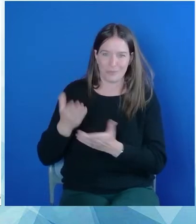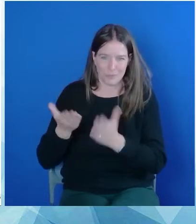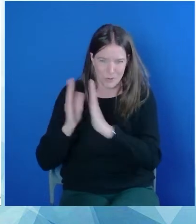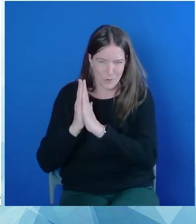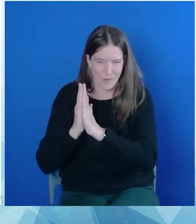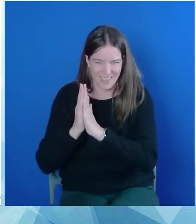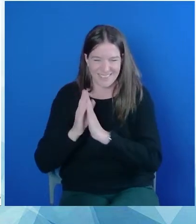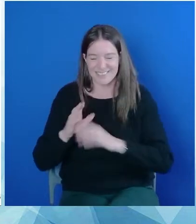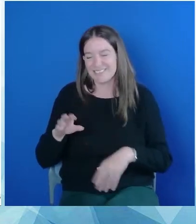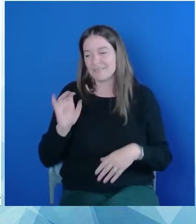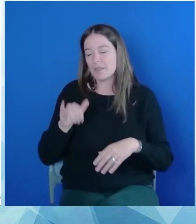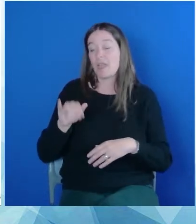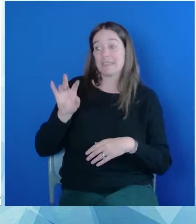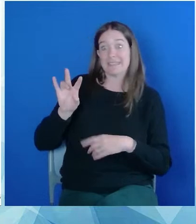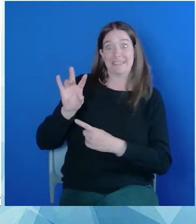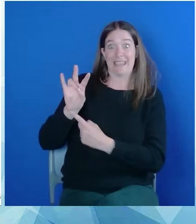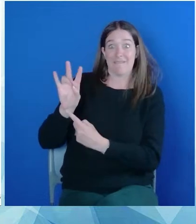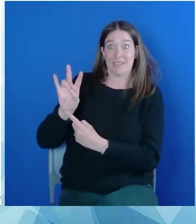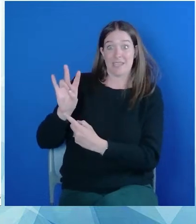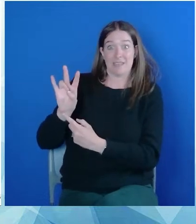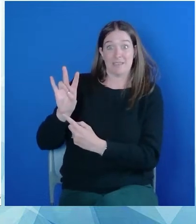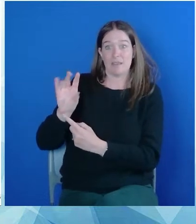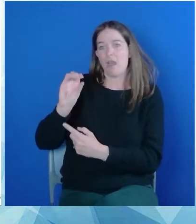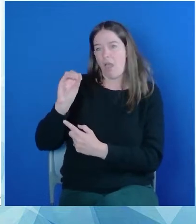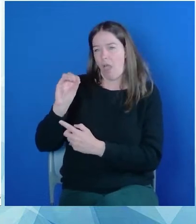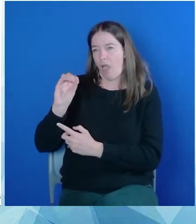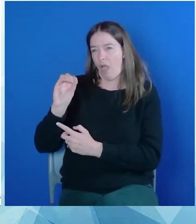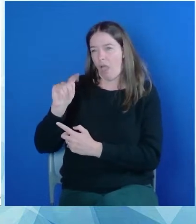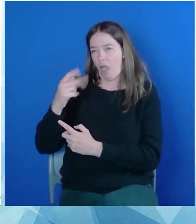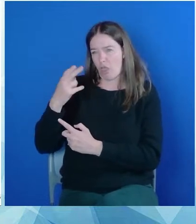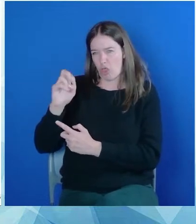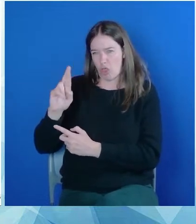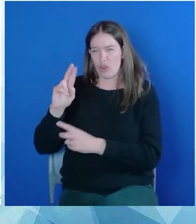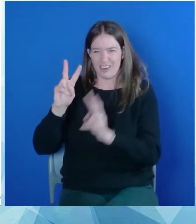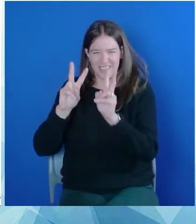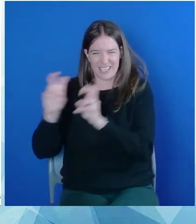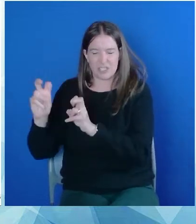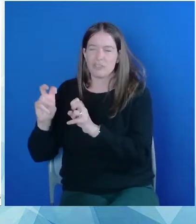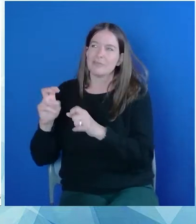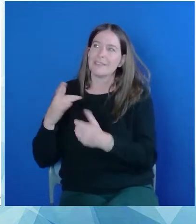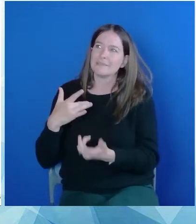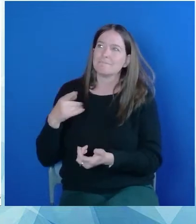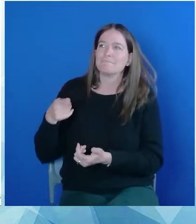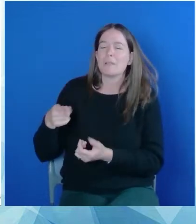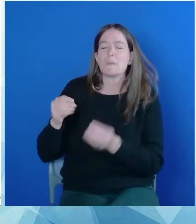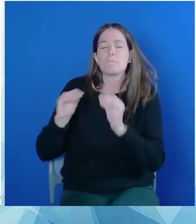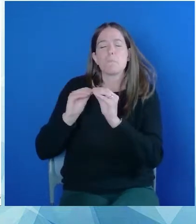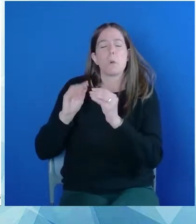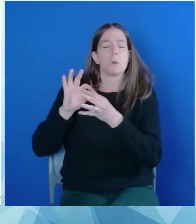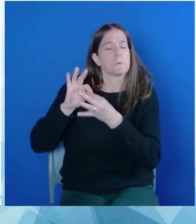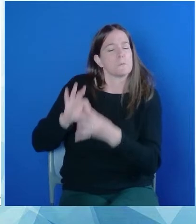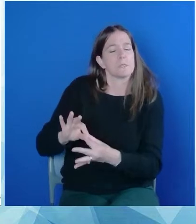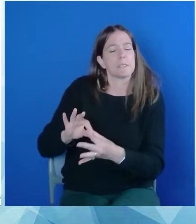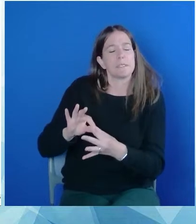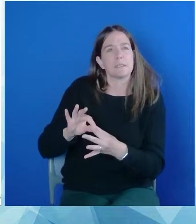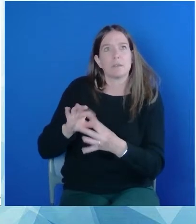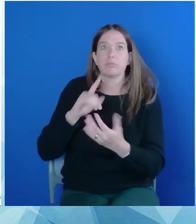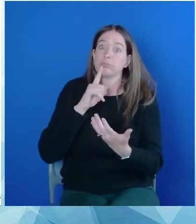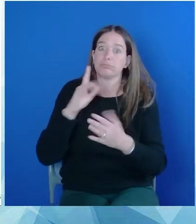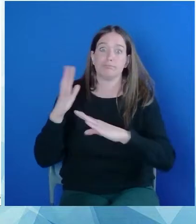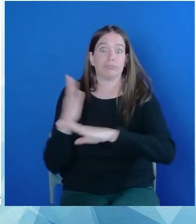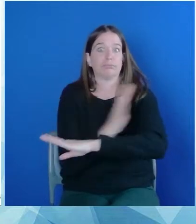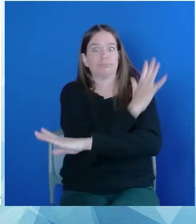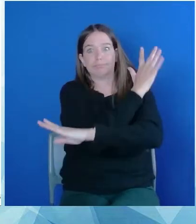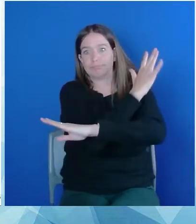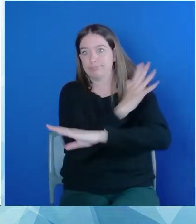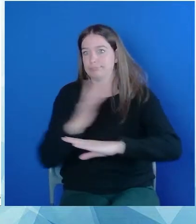other issues are really about, I would say, it covered the gamut, really. But if I